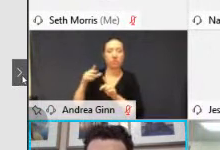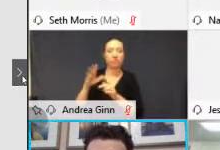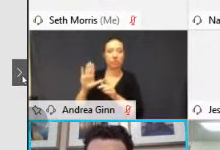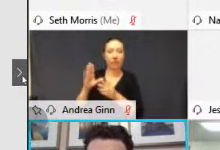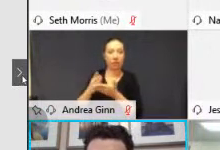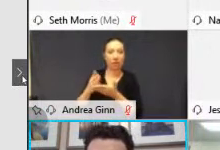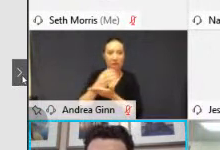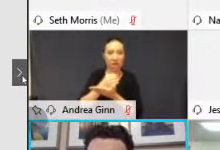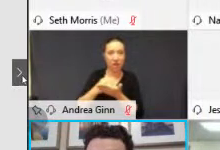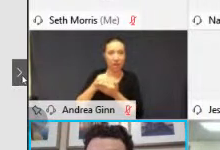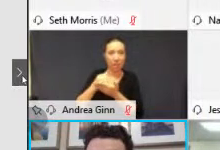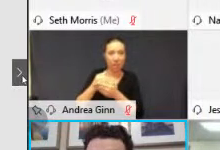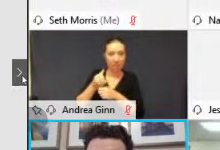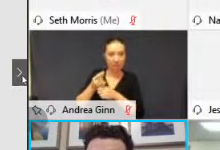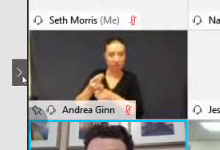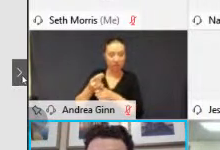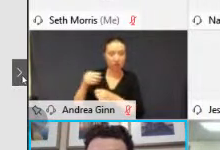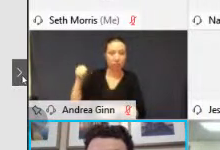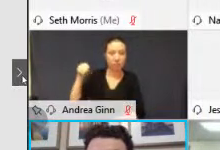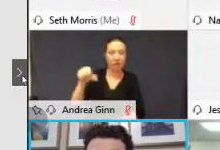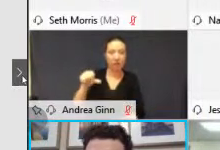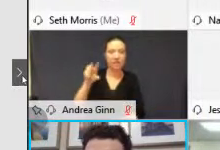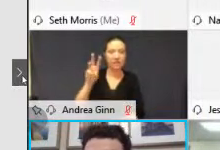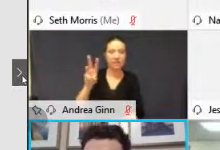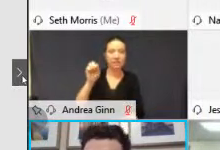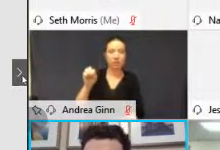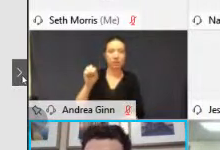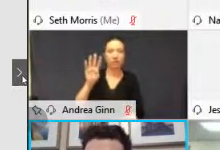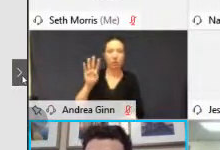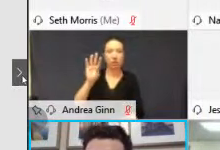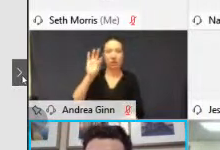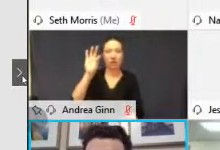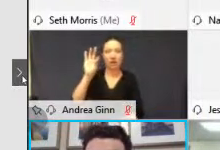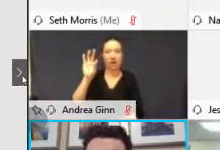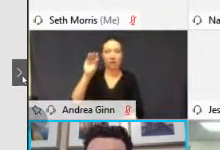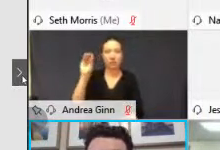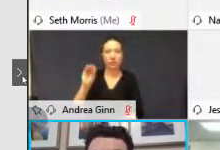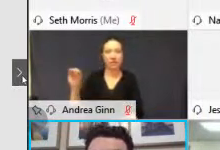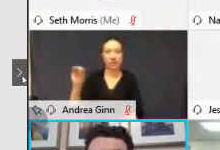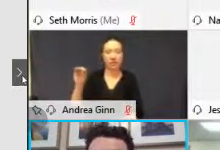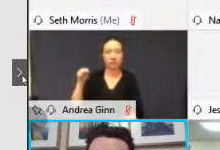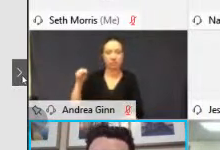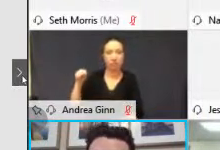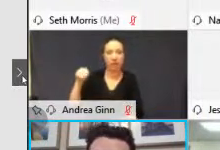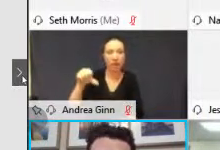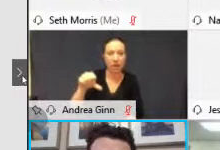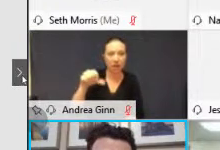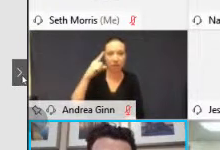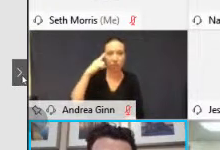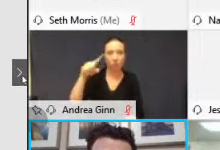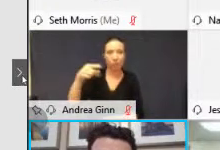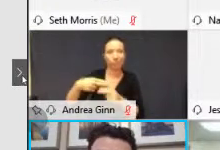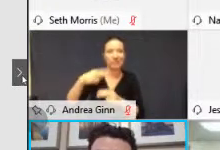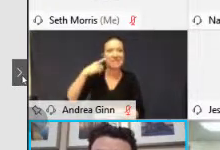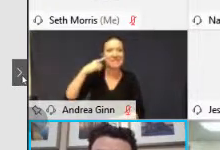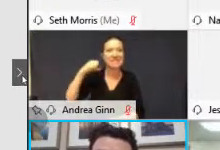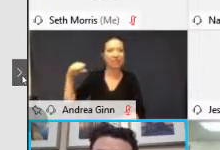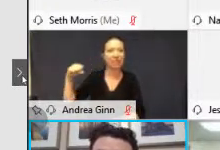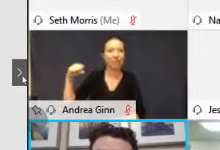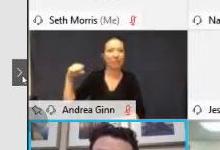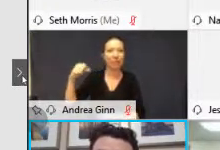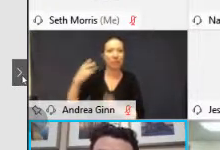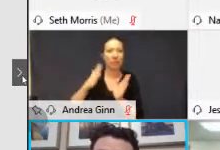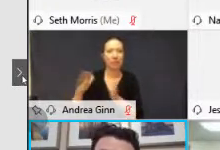their annual income towards paying for what's known as a silver plan. And that translates to about